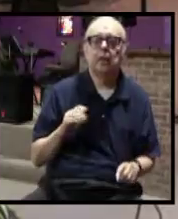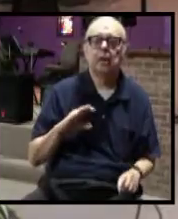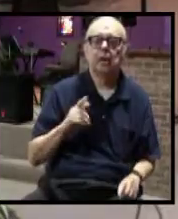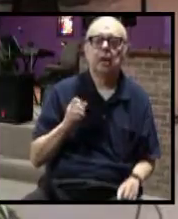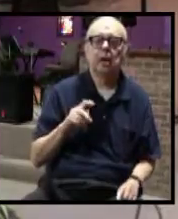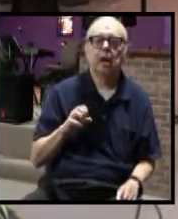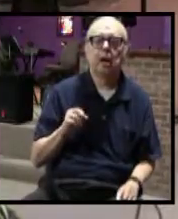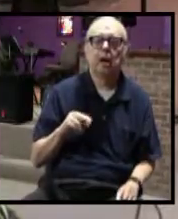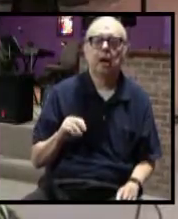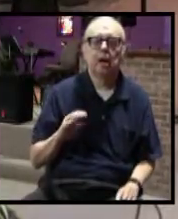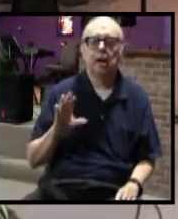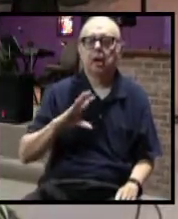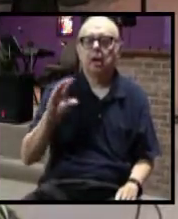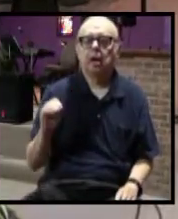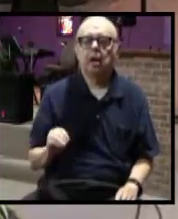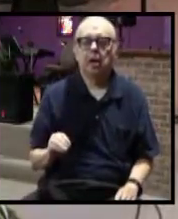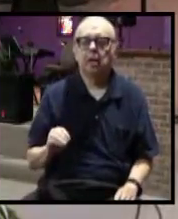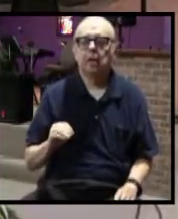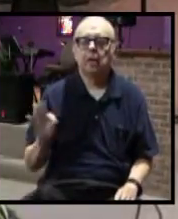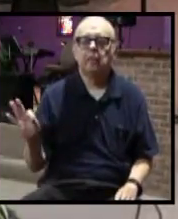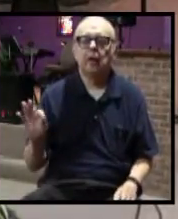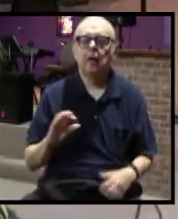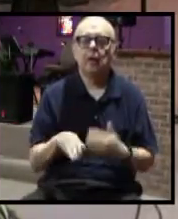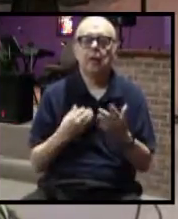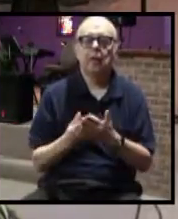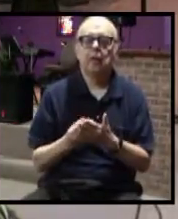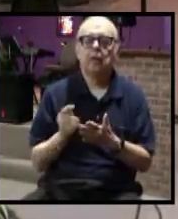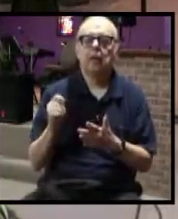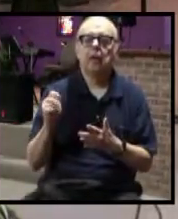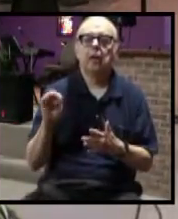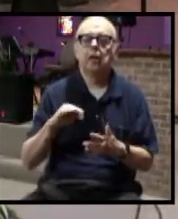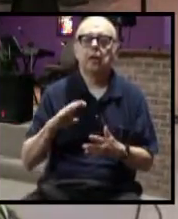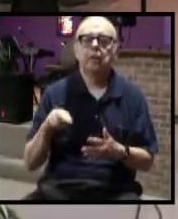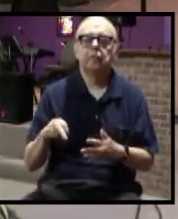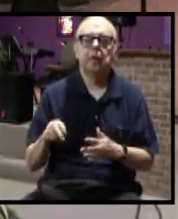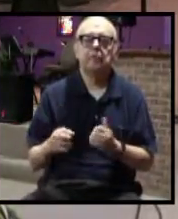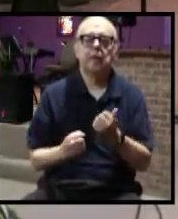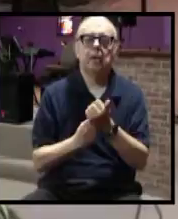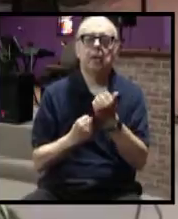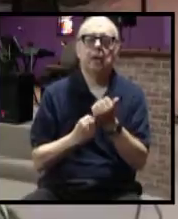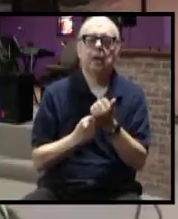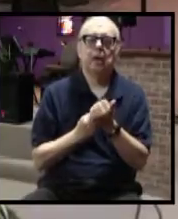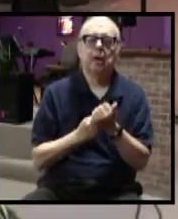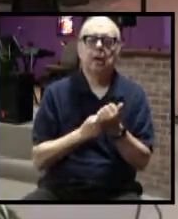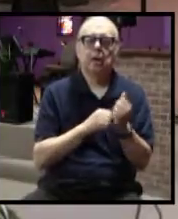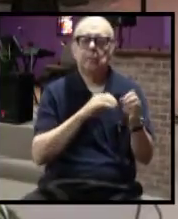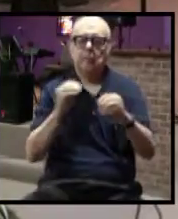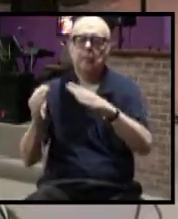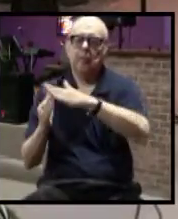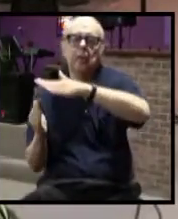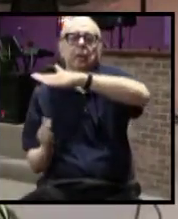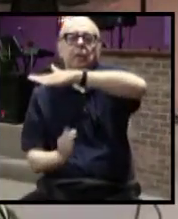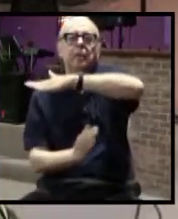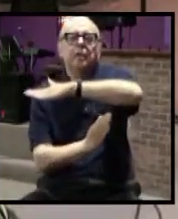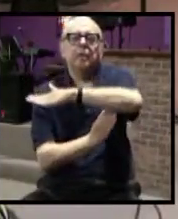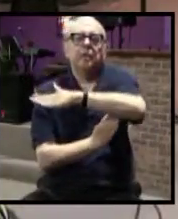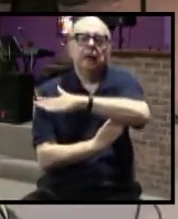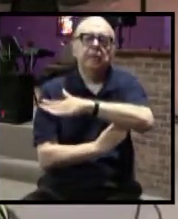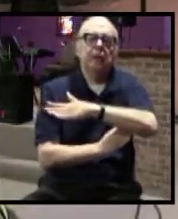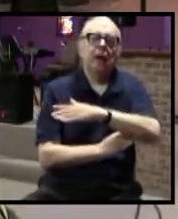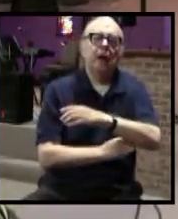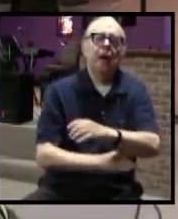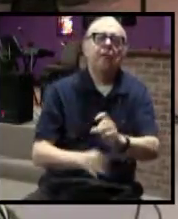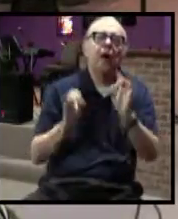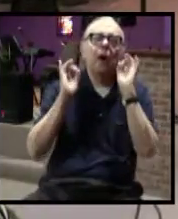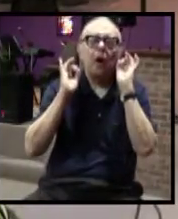When Hillary Clinton said that 50% of all of Donald Trump's supporters can all be put into a basket